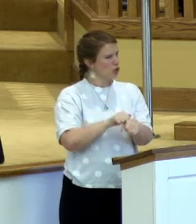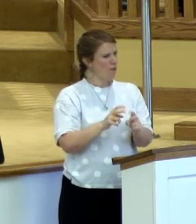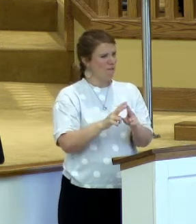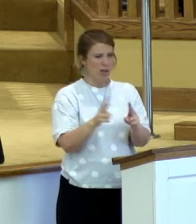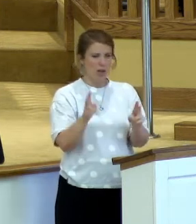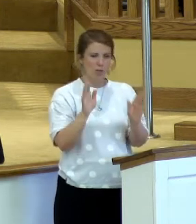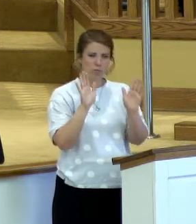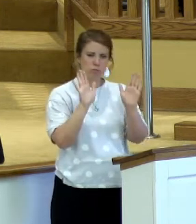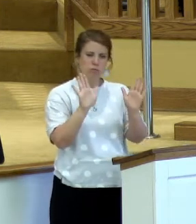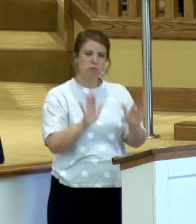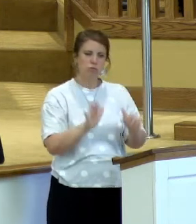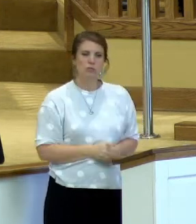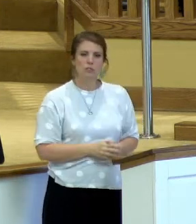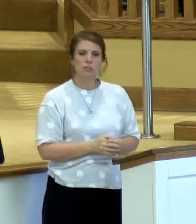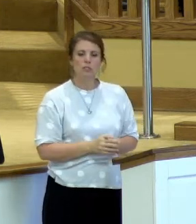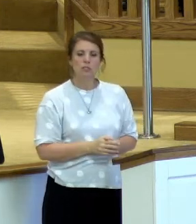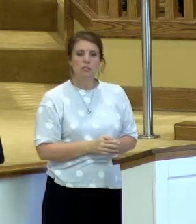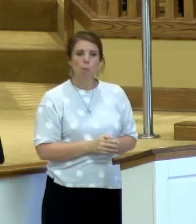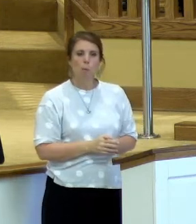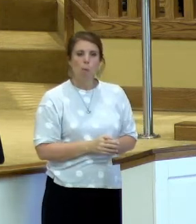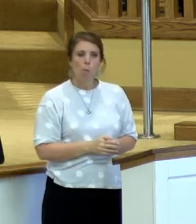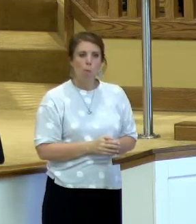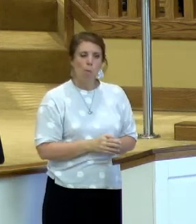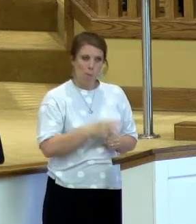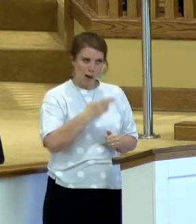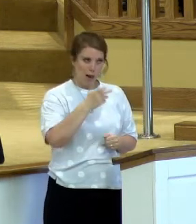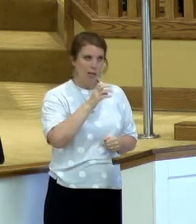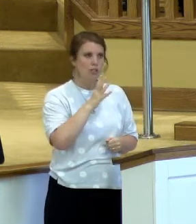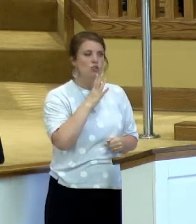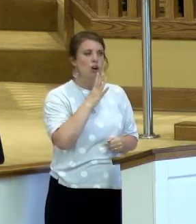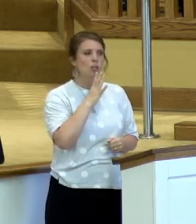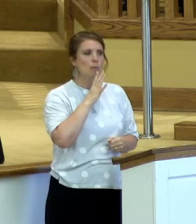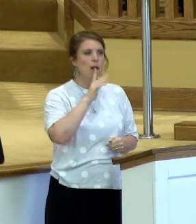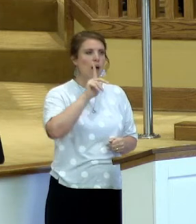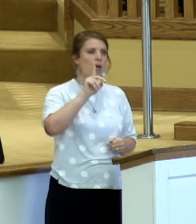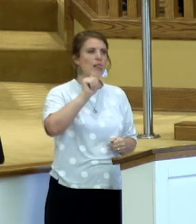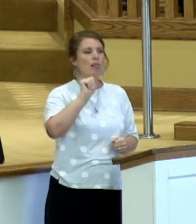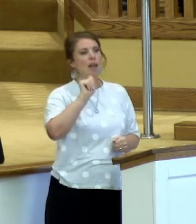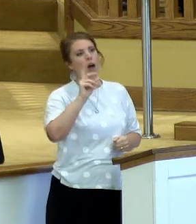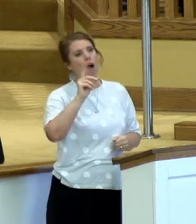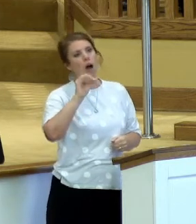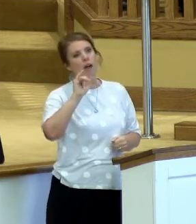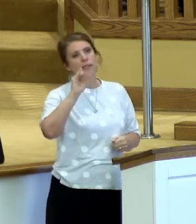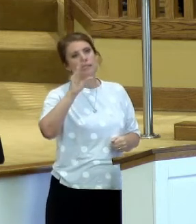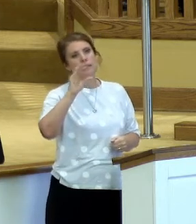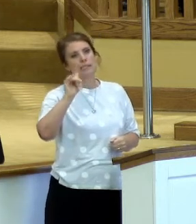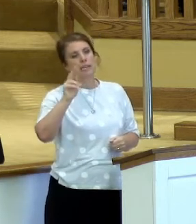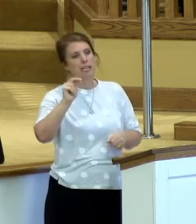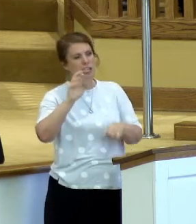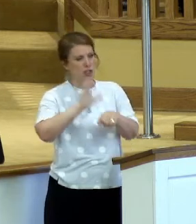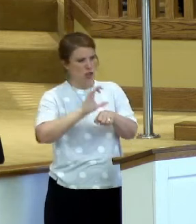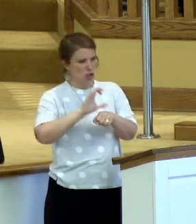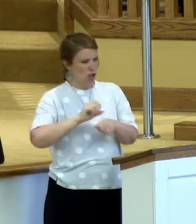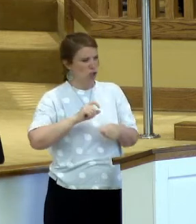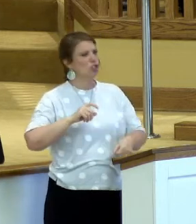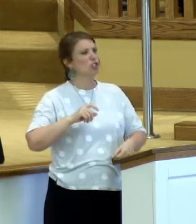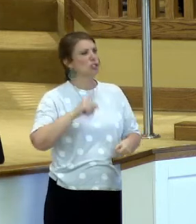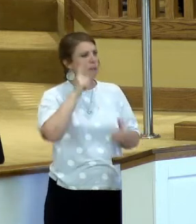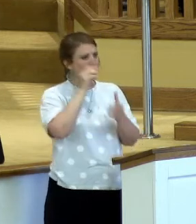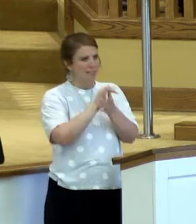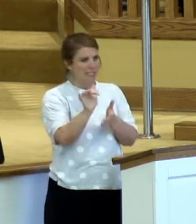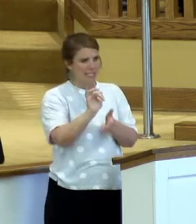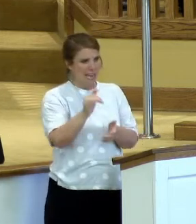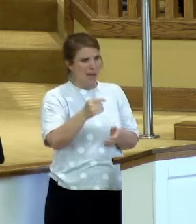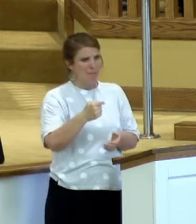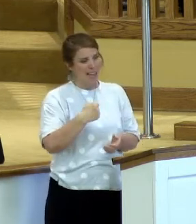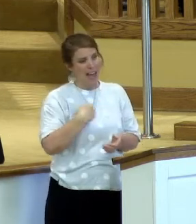It was phenomenal. And he talked about the Laodicean church. He believes the same way I do about,